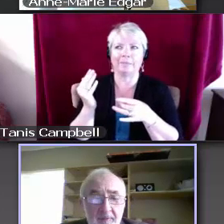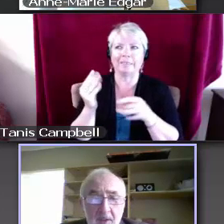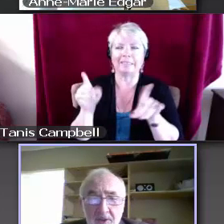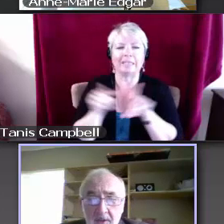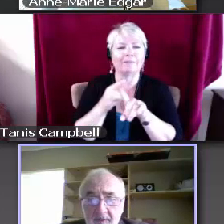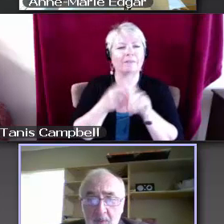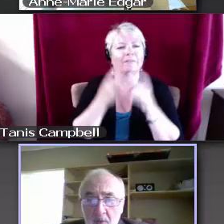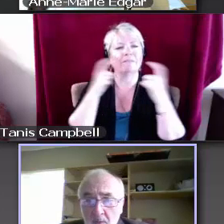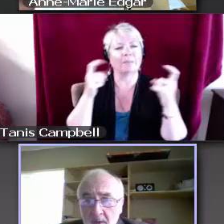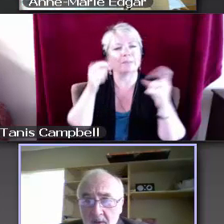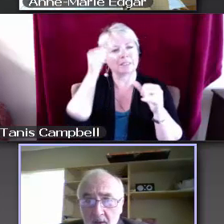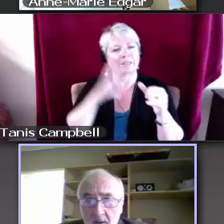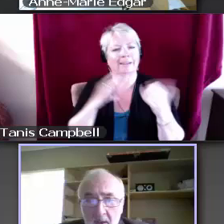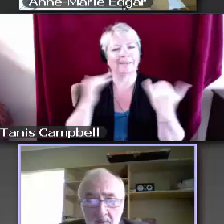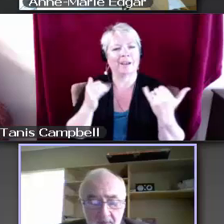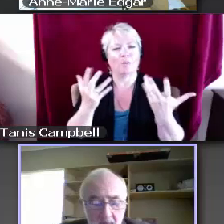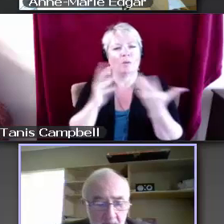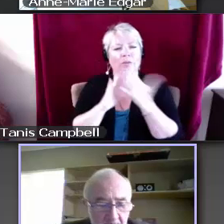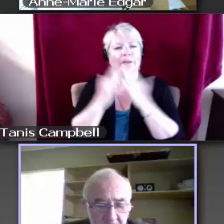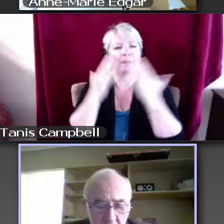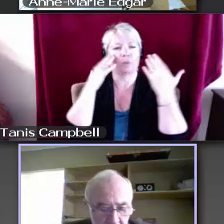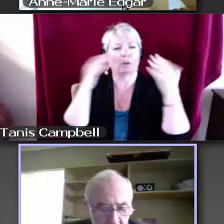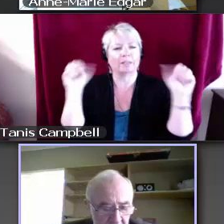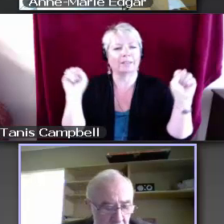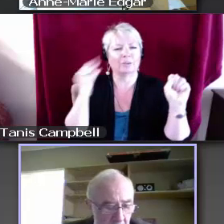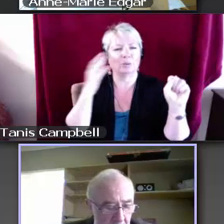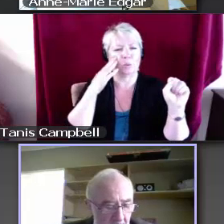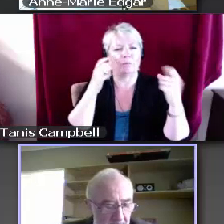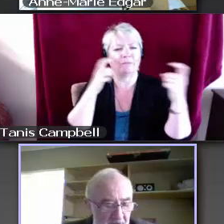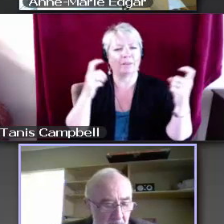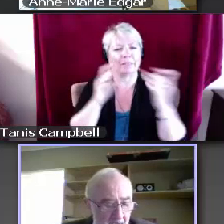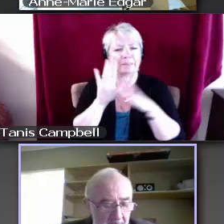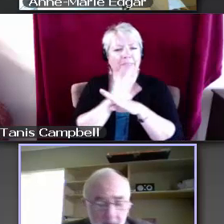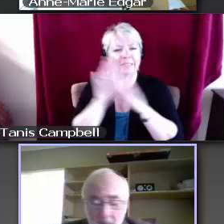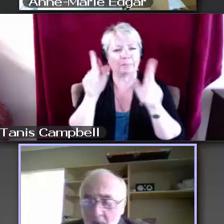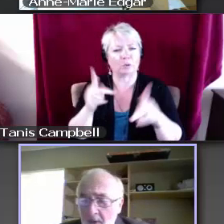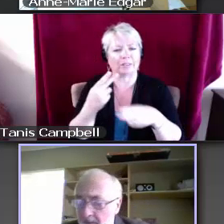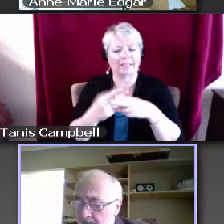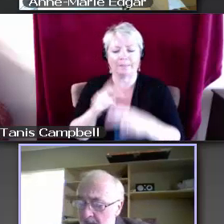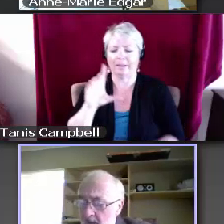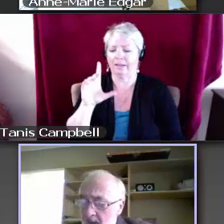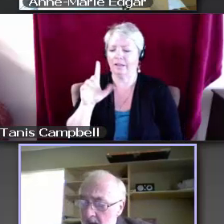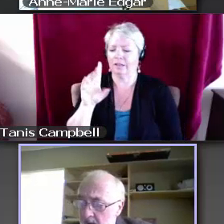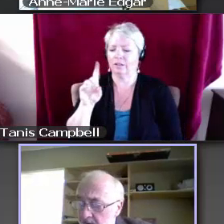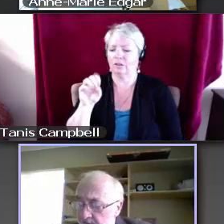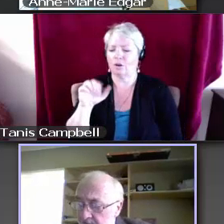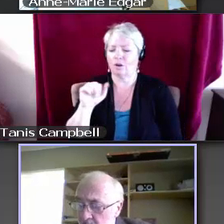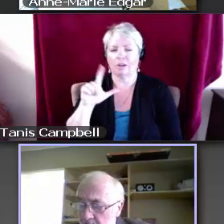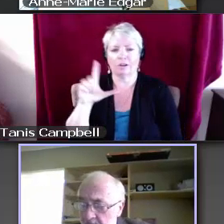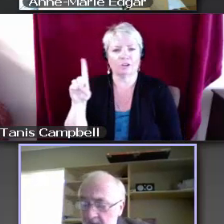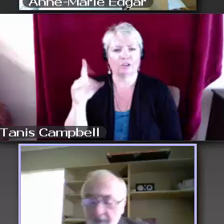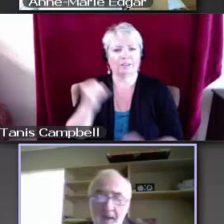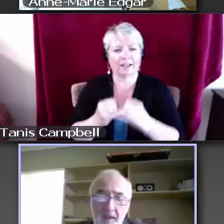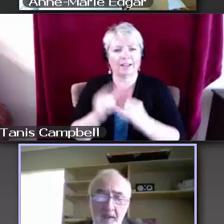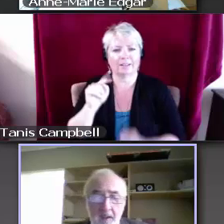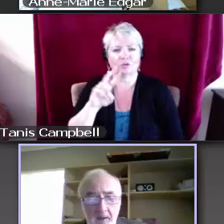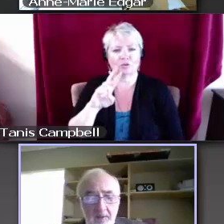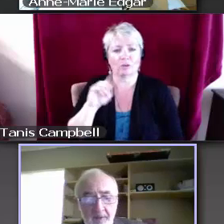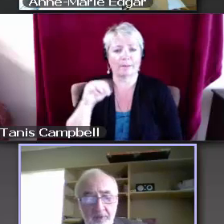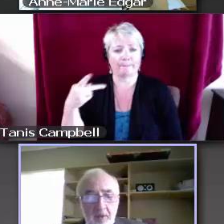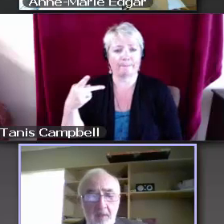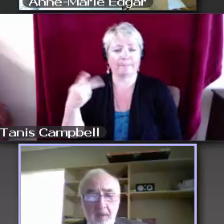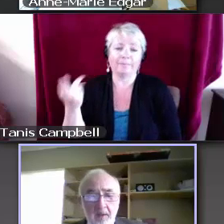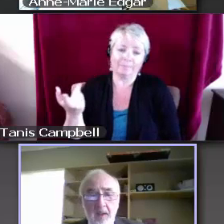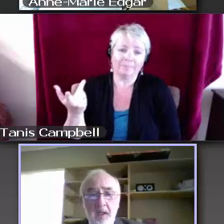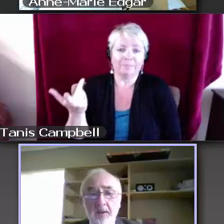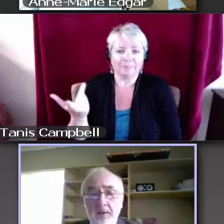derive the greatest pleasure, and I've spoken with a couple of our business coaches as well. The greatest pleasure we get from the program is to participate